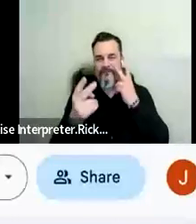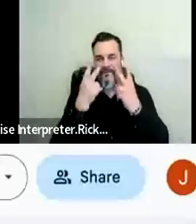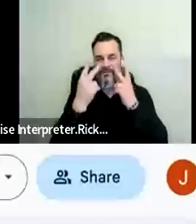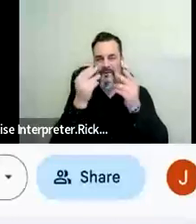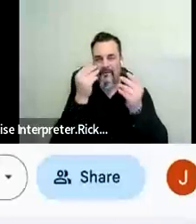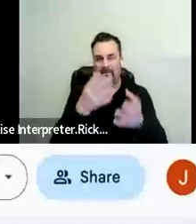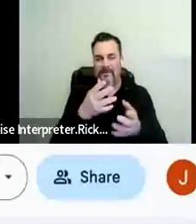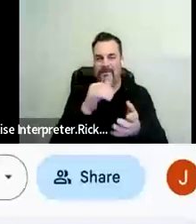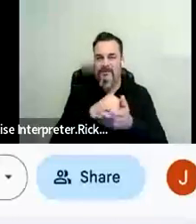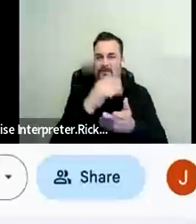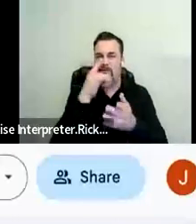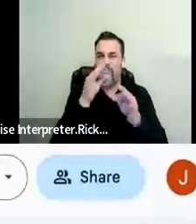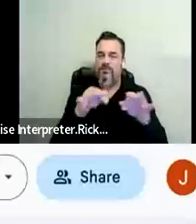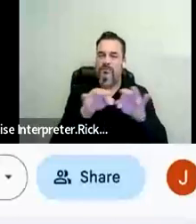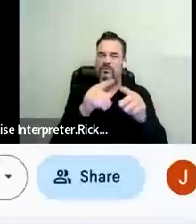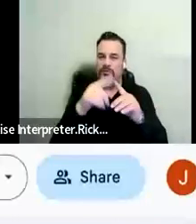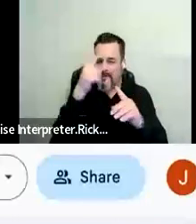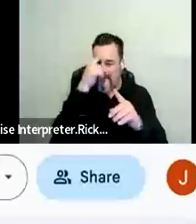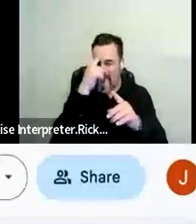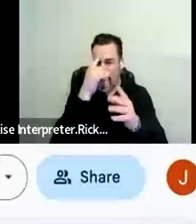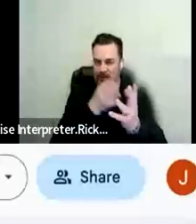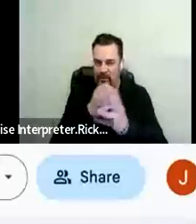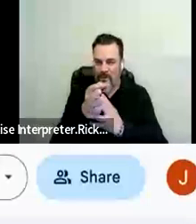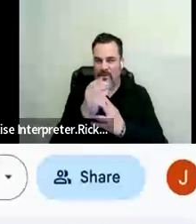that's why it's important to think through text.